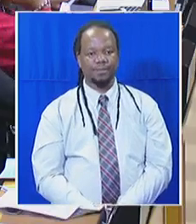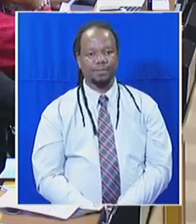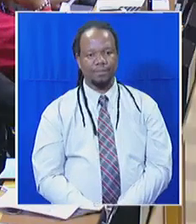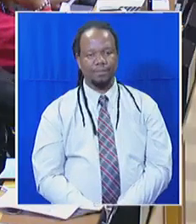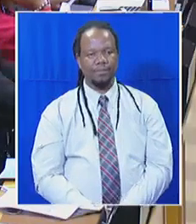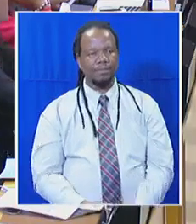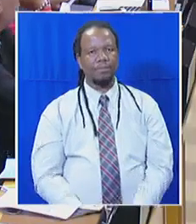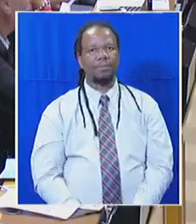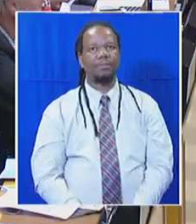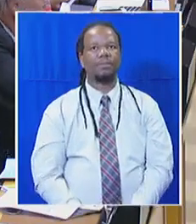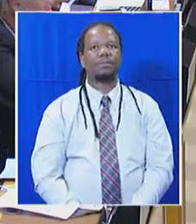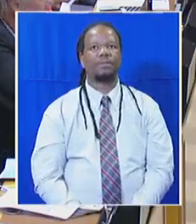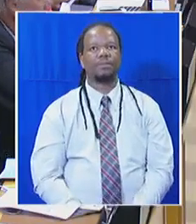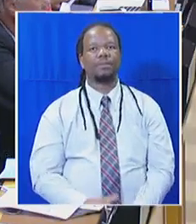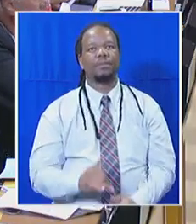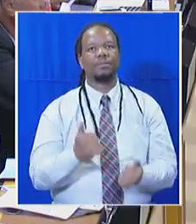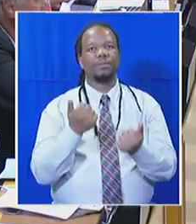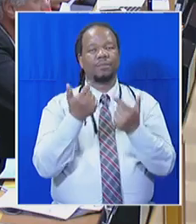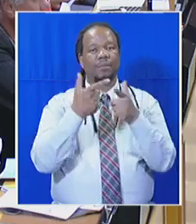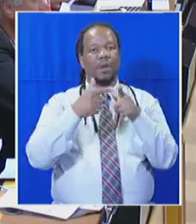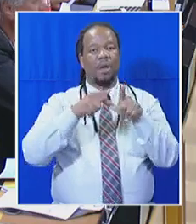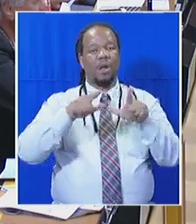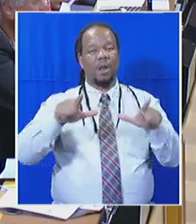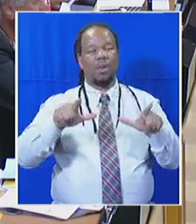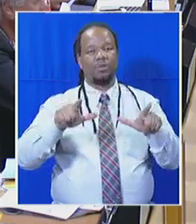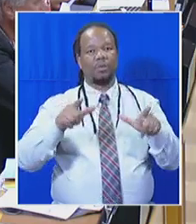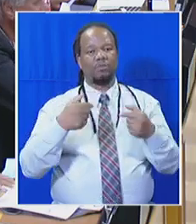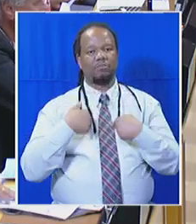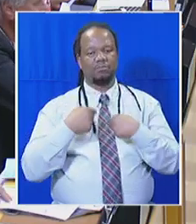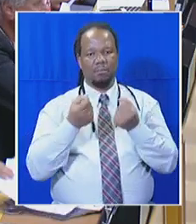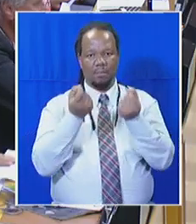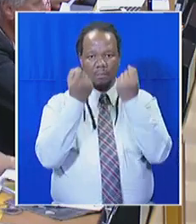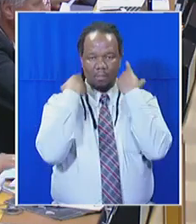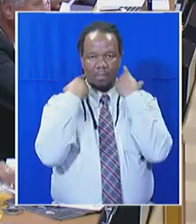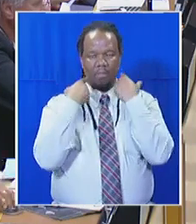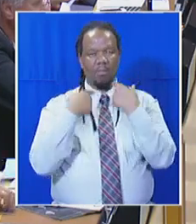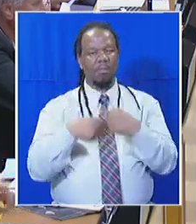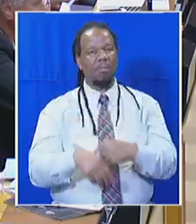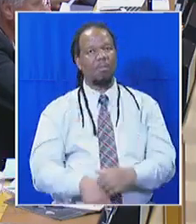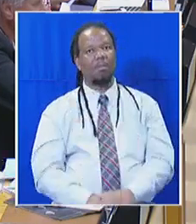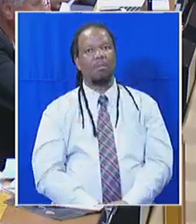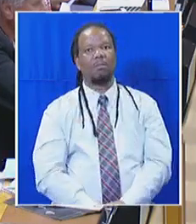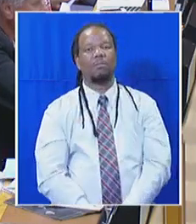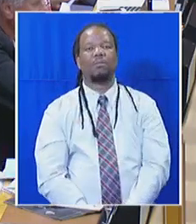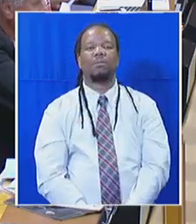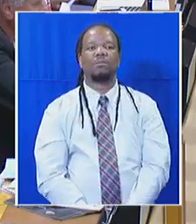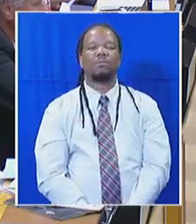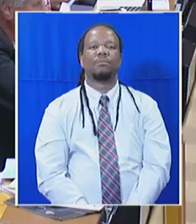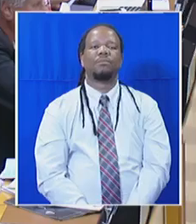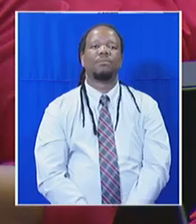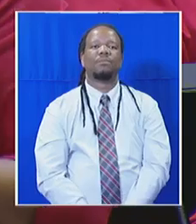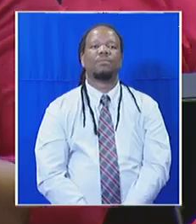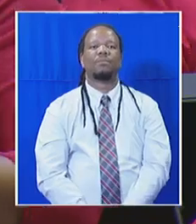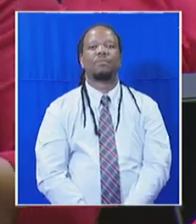Ke a leboga motlatsa Musa Kgotla. Re bone ka ngwaga wa Sedimonthole letona mo ngwageng o fetileng wa